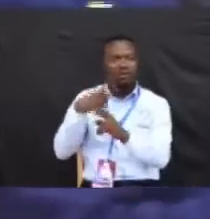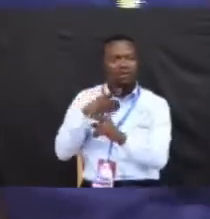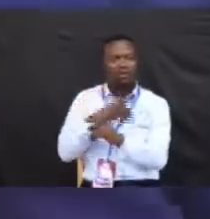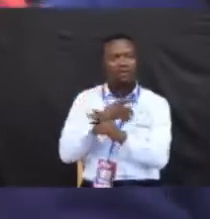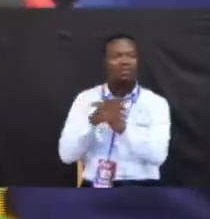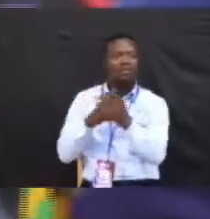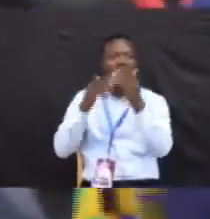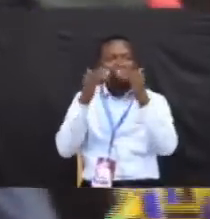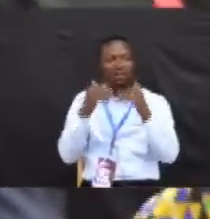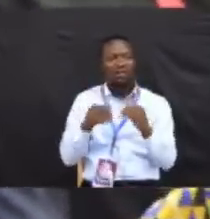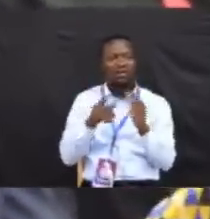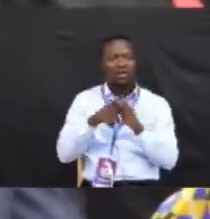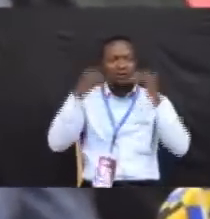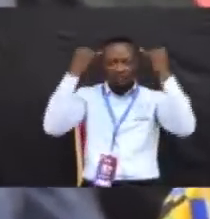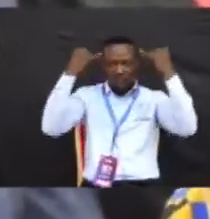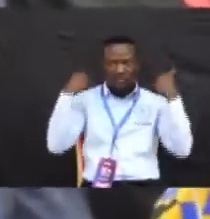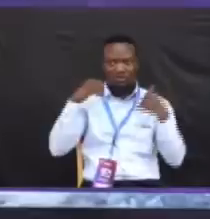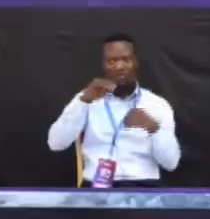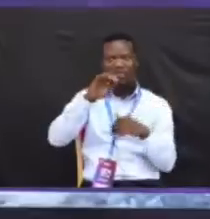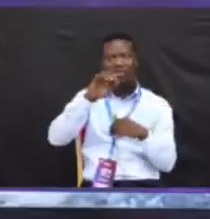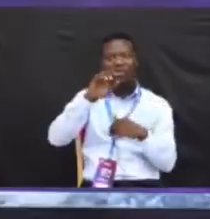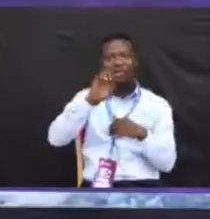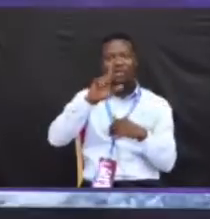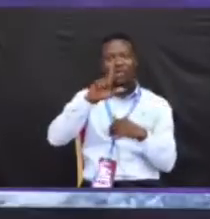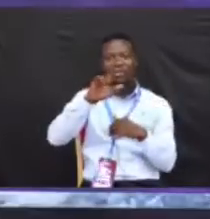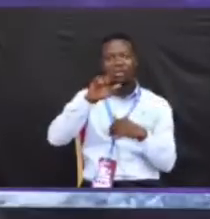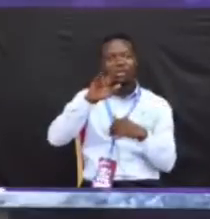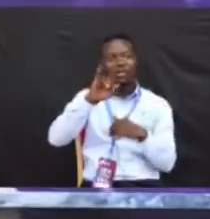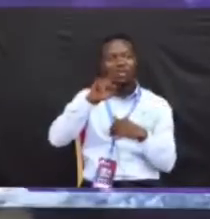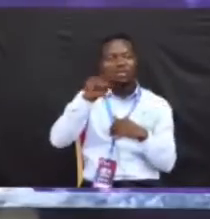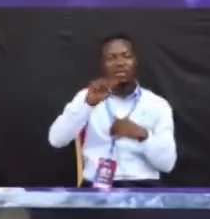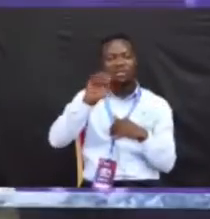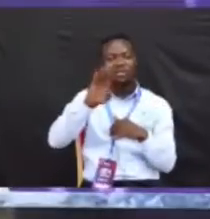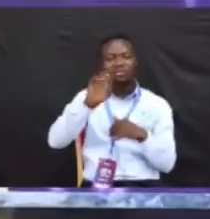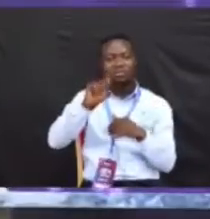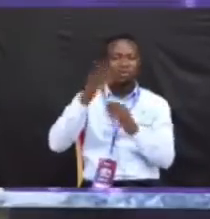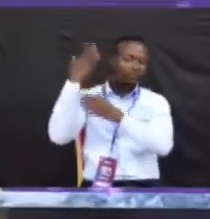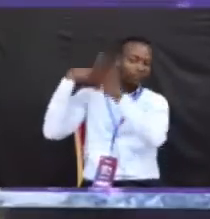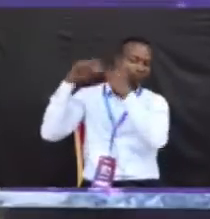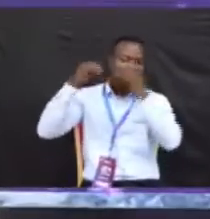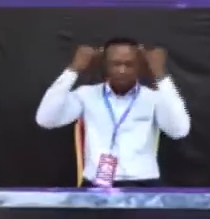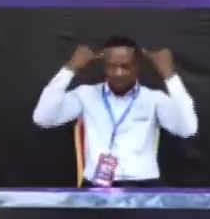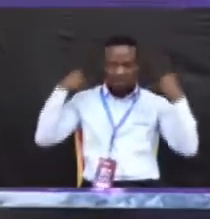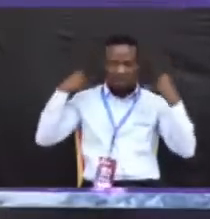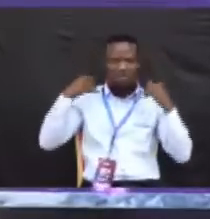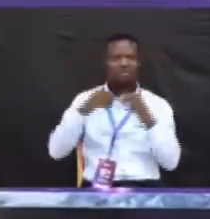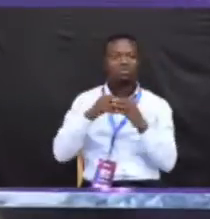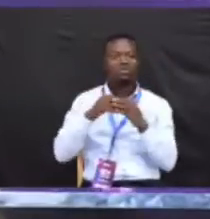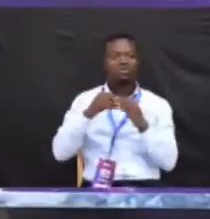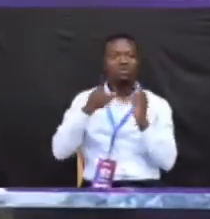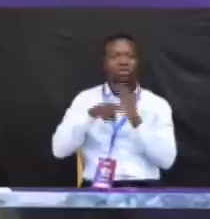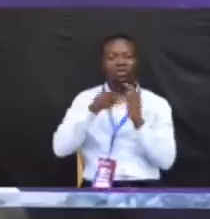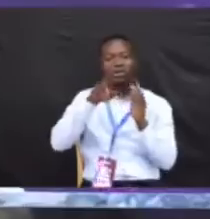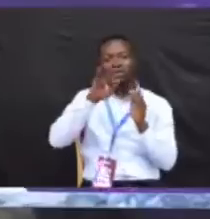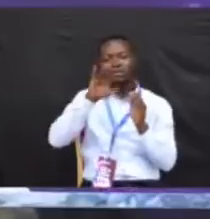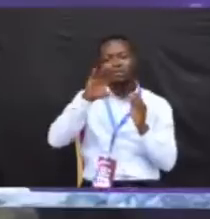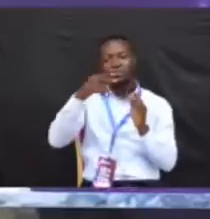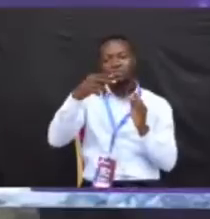have her leadership. Justice Dickness Elizabeth, former high court judge. Honorable Rich Richmond